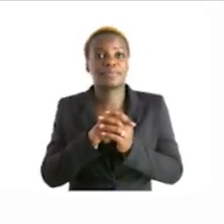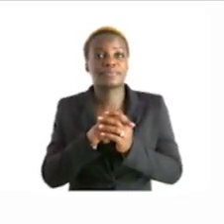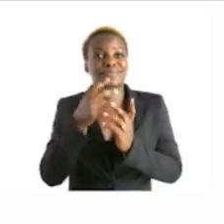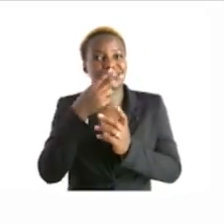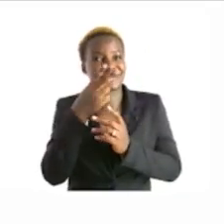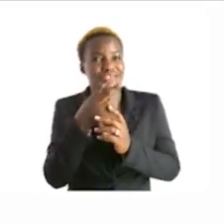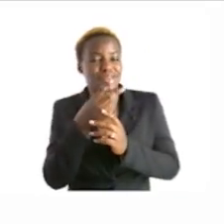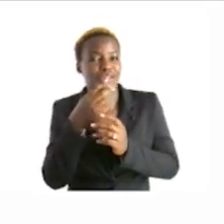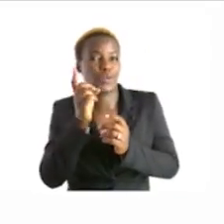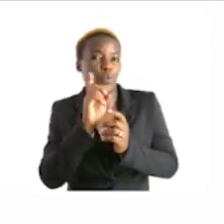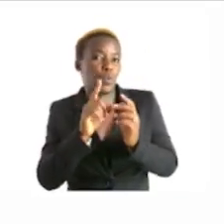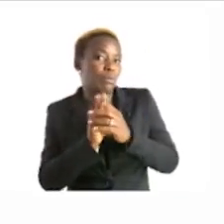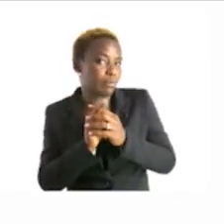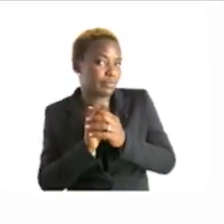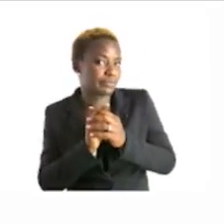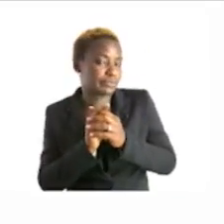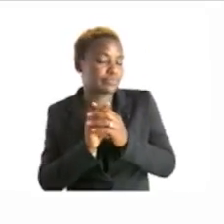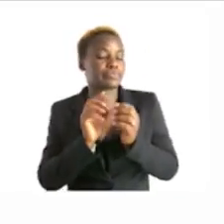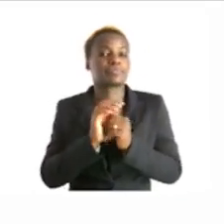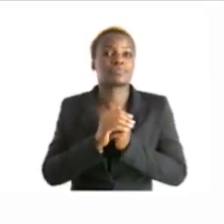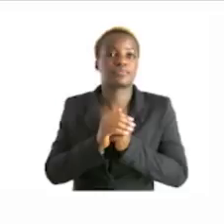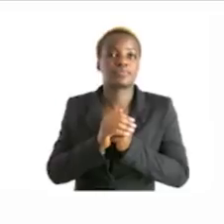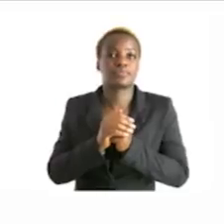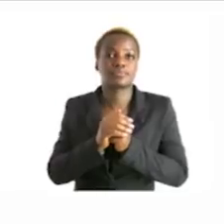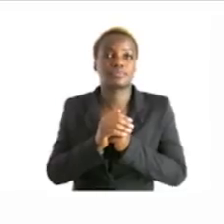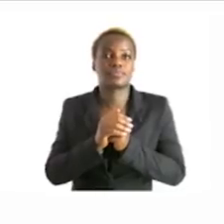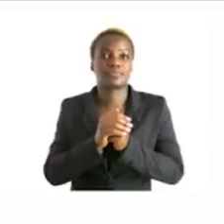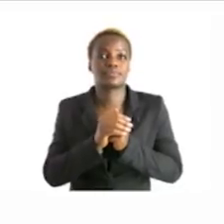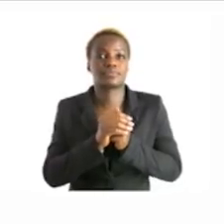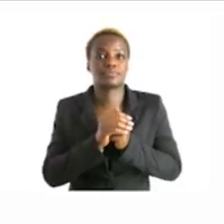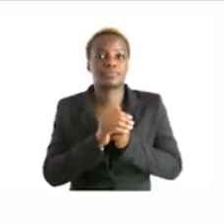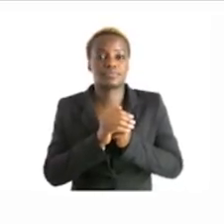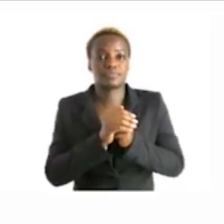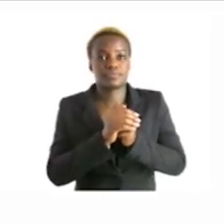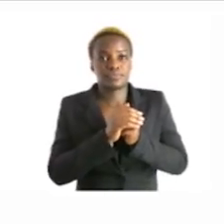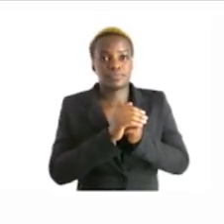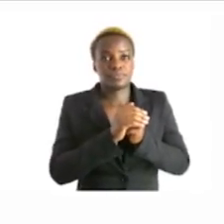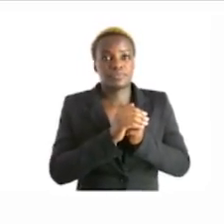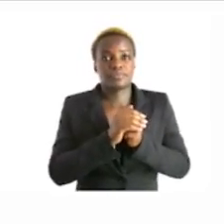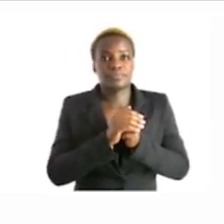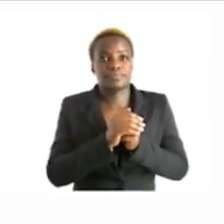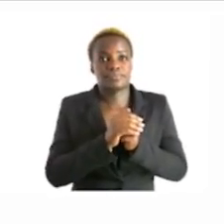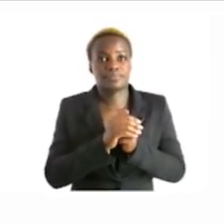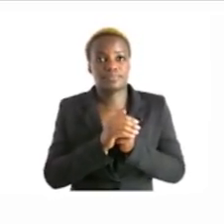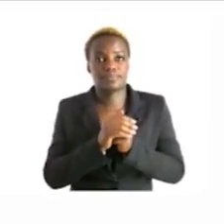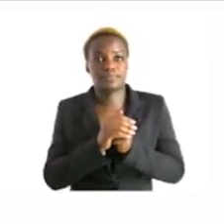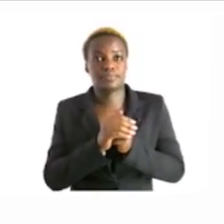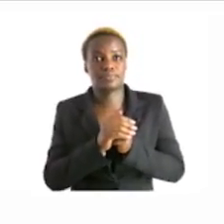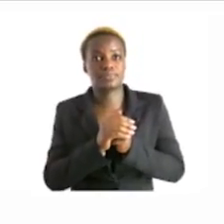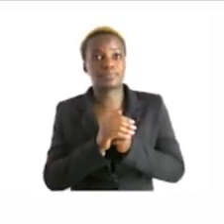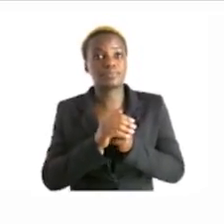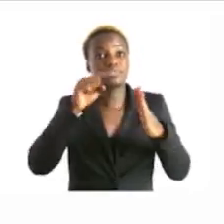something yes whenever our mouth opens it always opens at the vowel